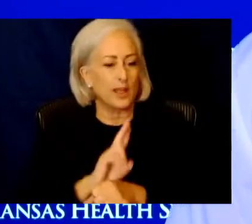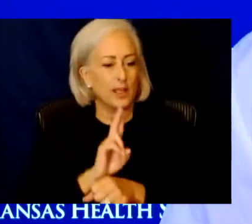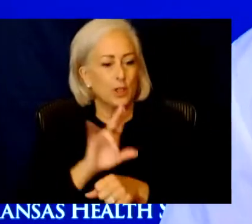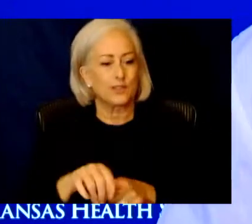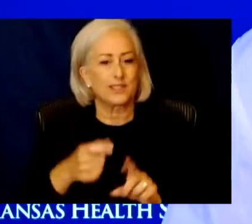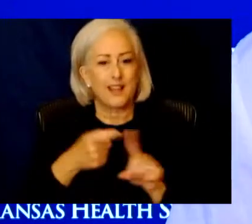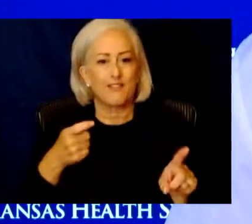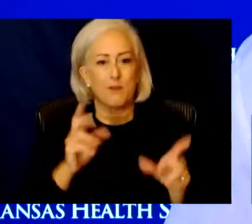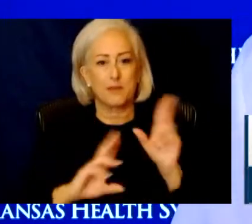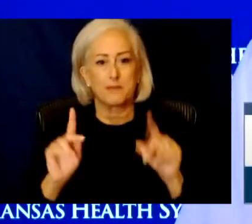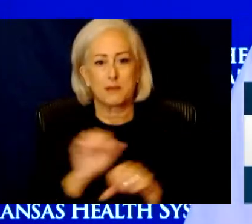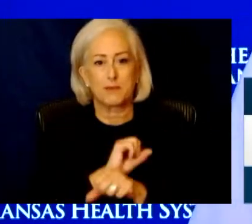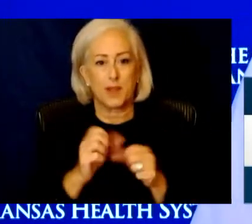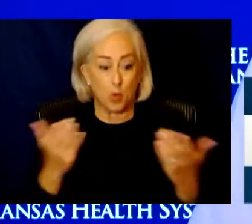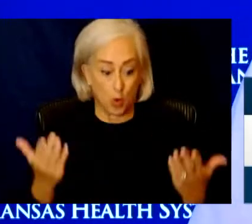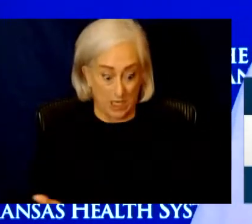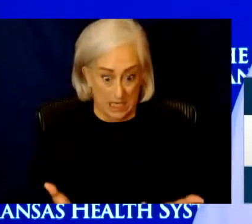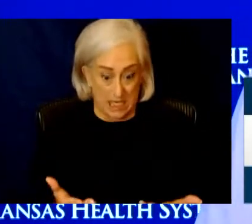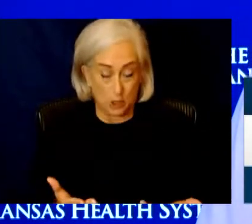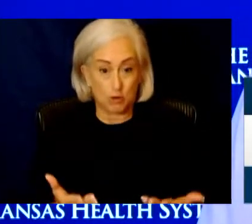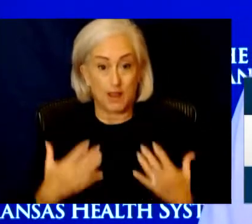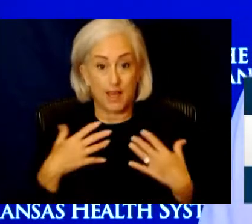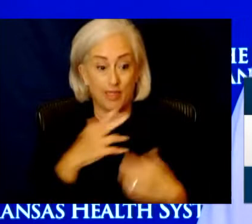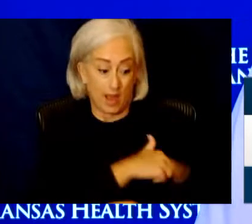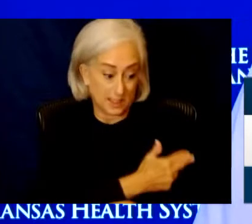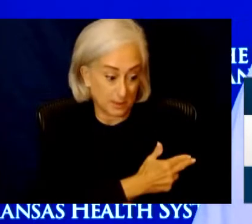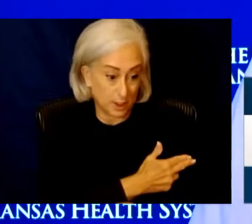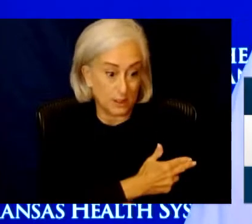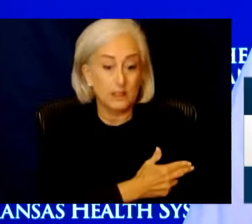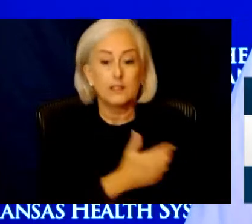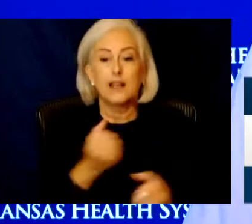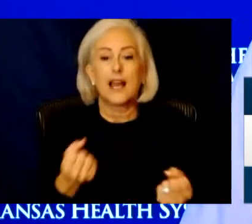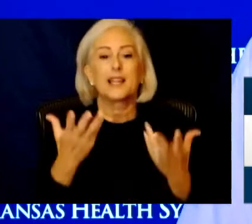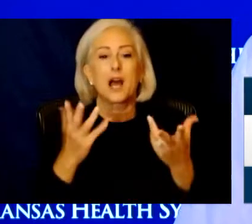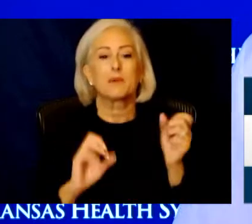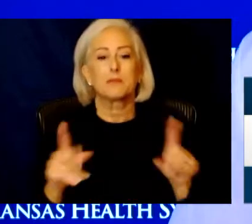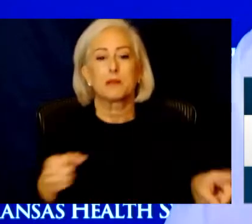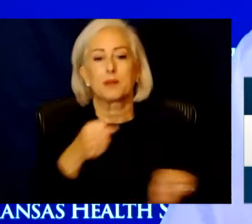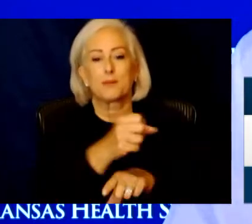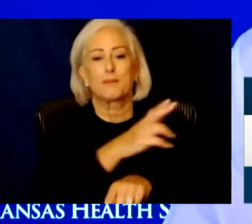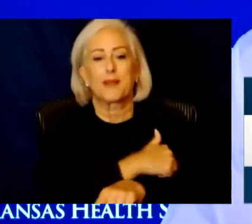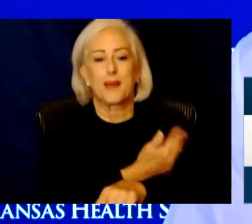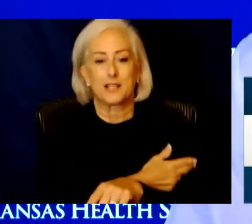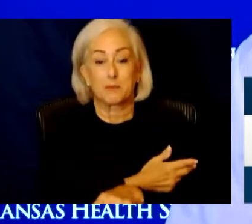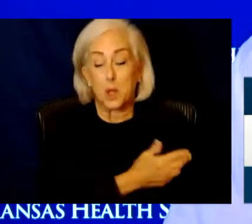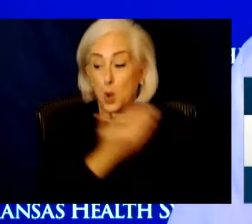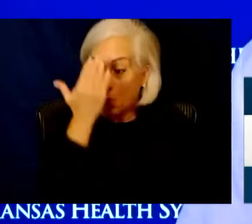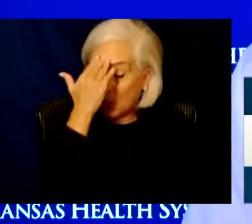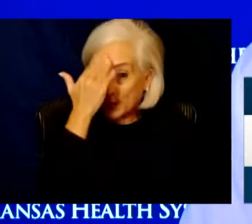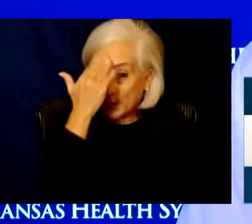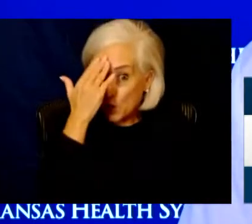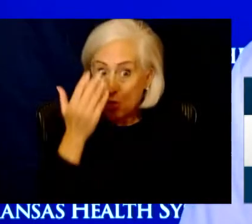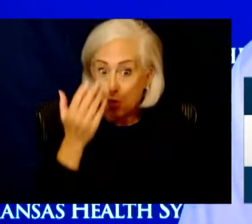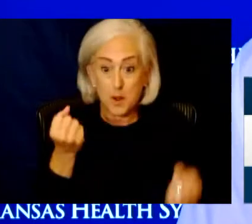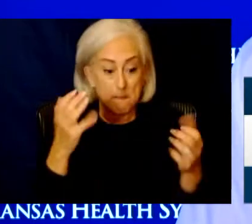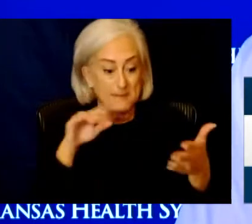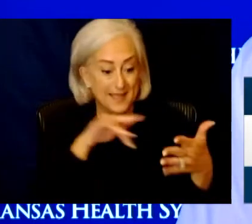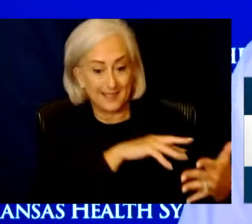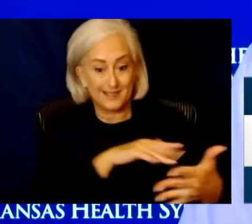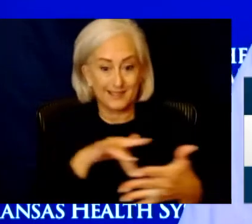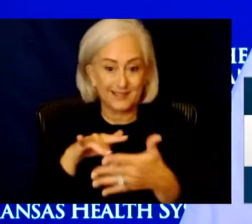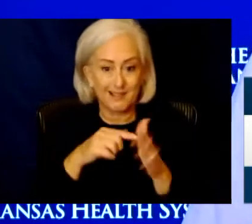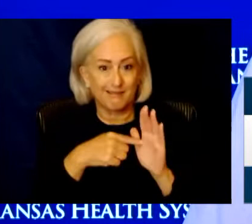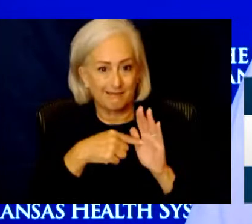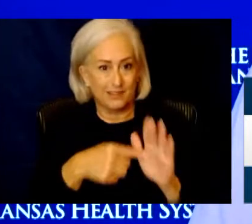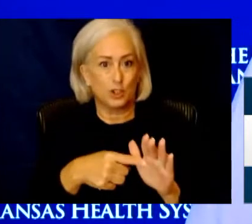system that are out, but also to our hospitalizations. Certainly we know, and there has been a number of studies in the news about that